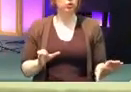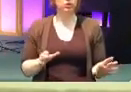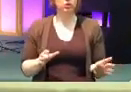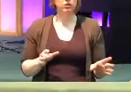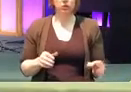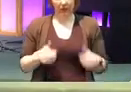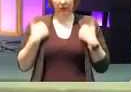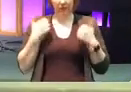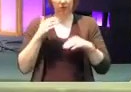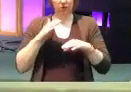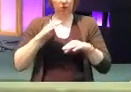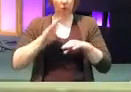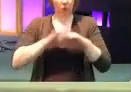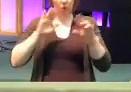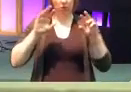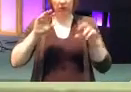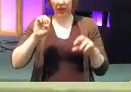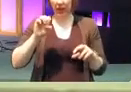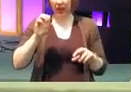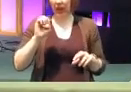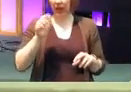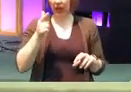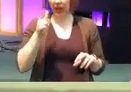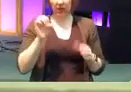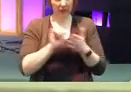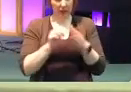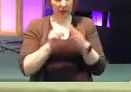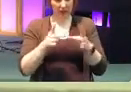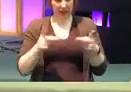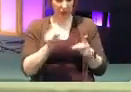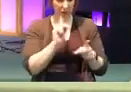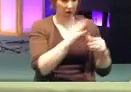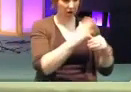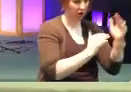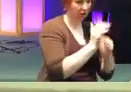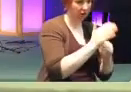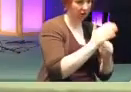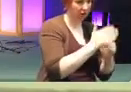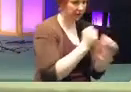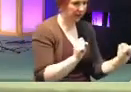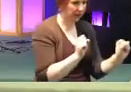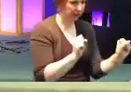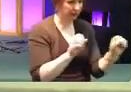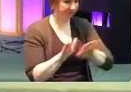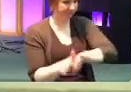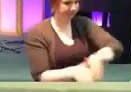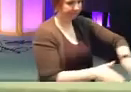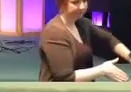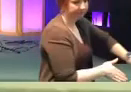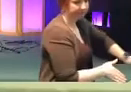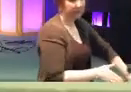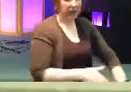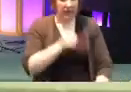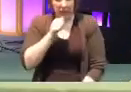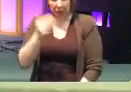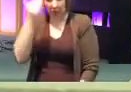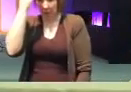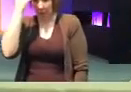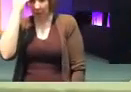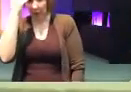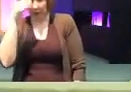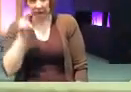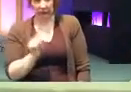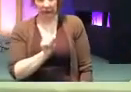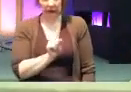the edge. The edge is that place where comfort and safety are pushed to the side and the unknown